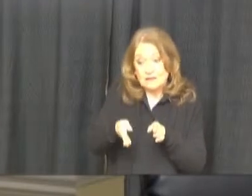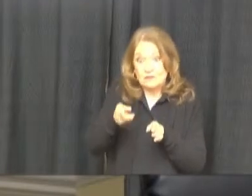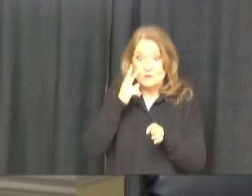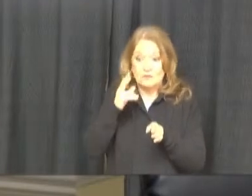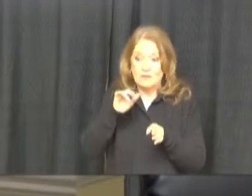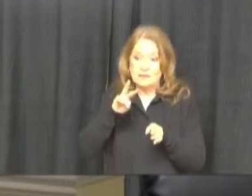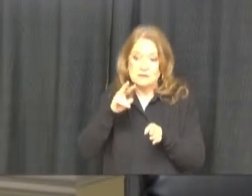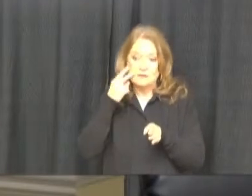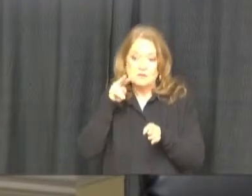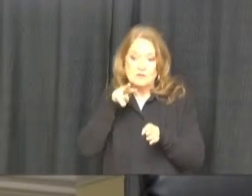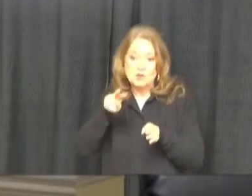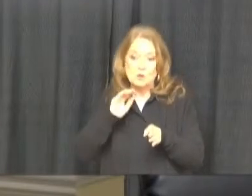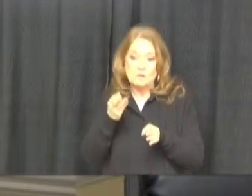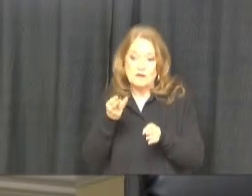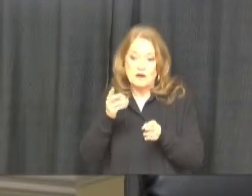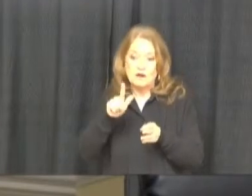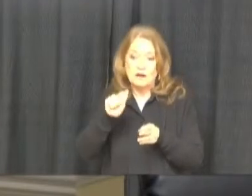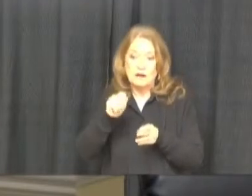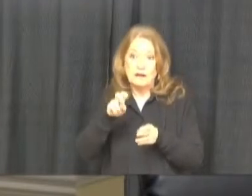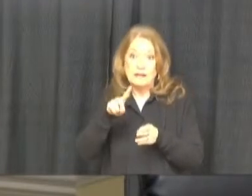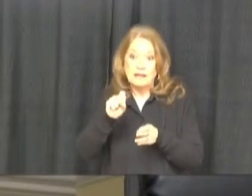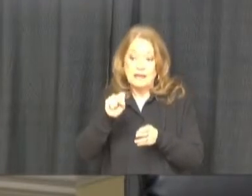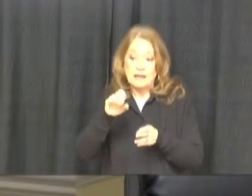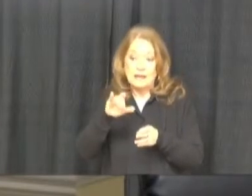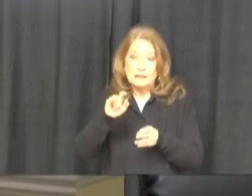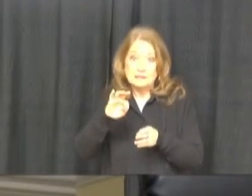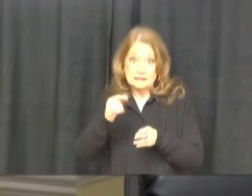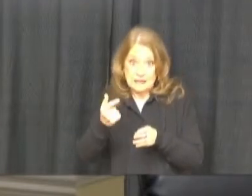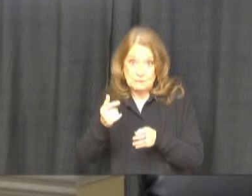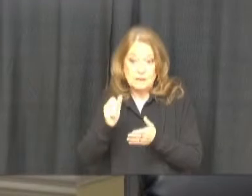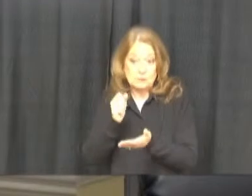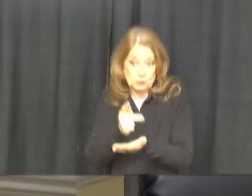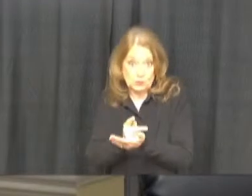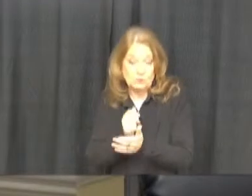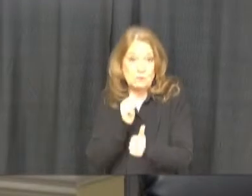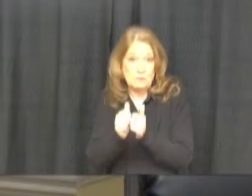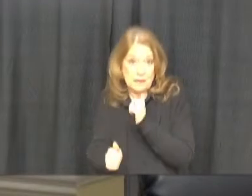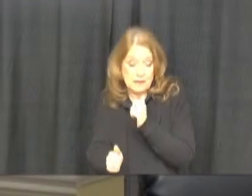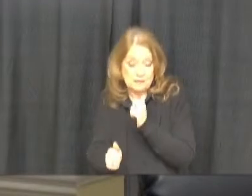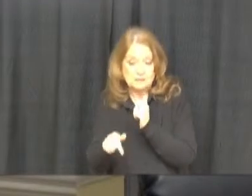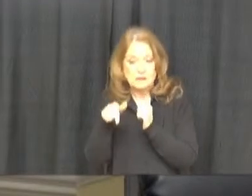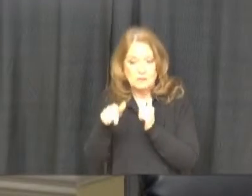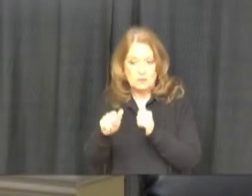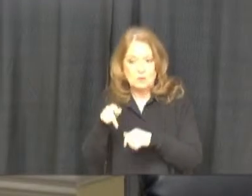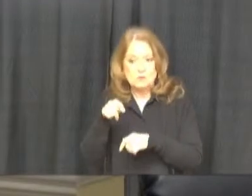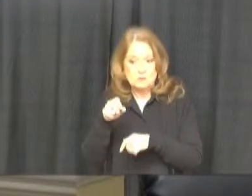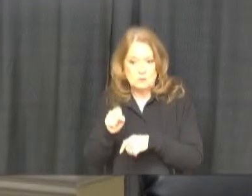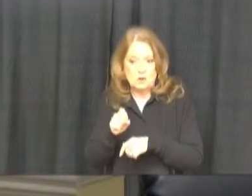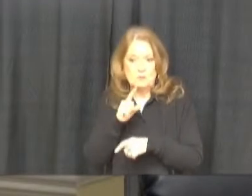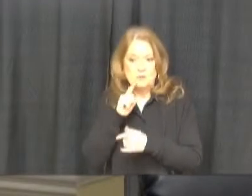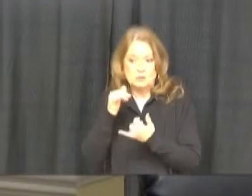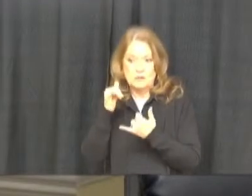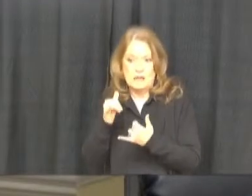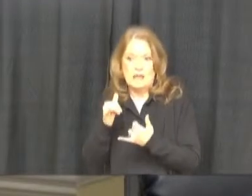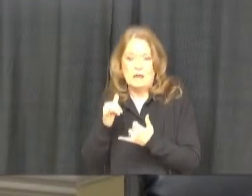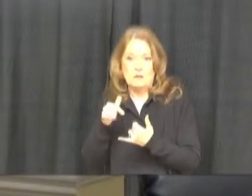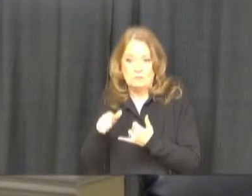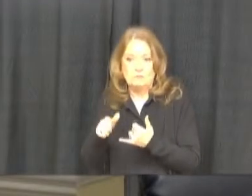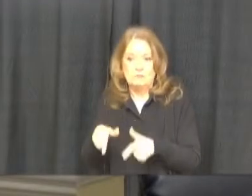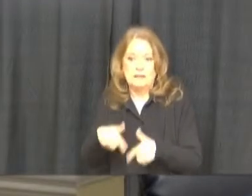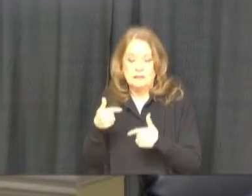view of our landscaping that was approved and passed. And these apartments are now being lived